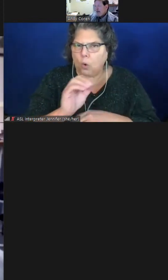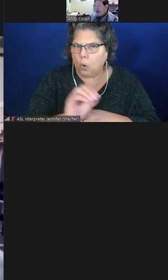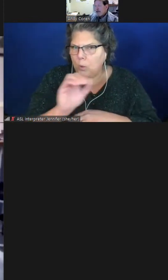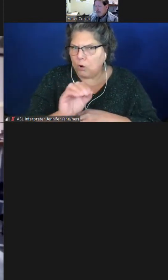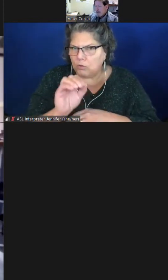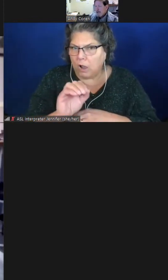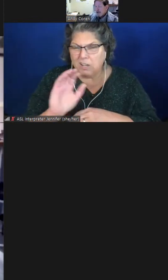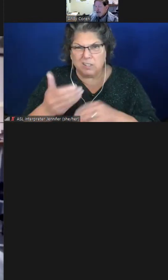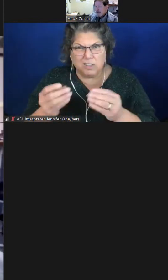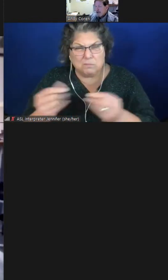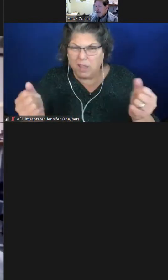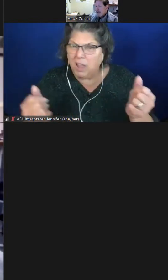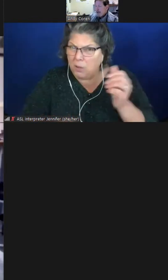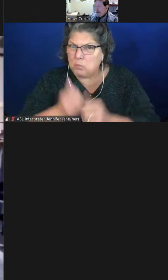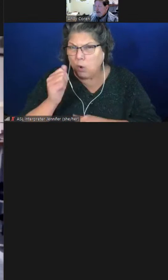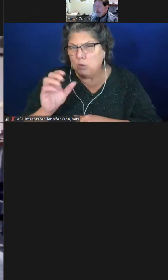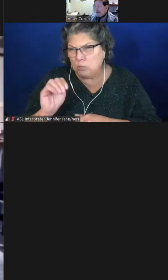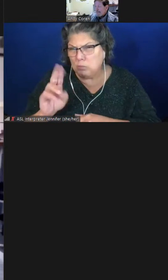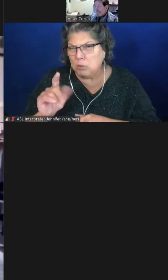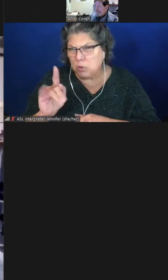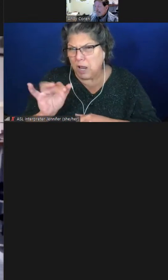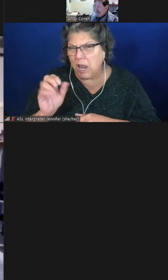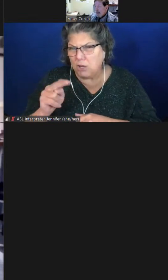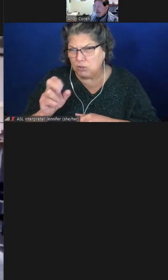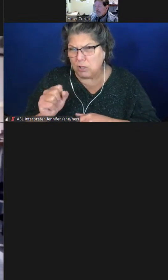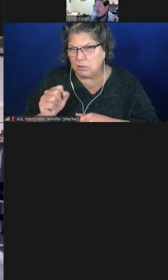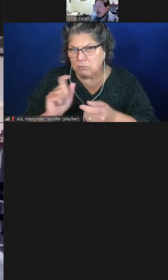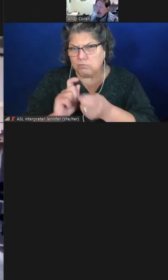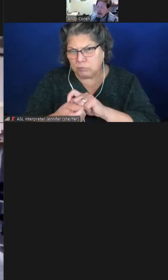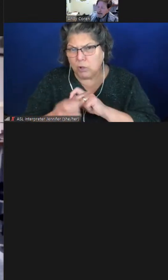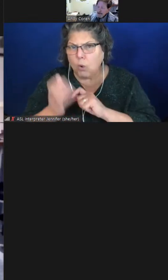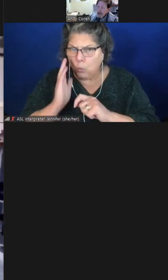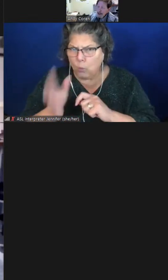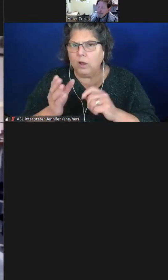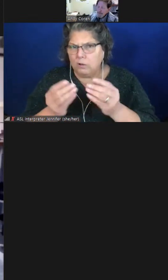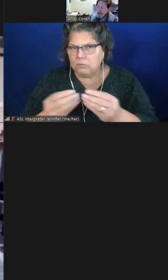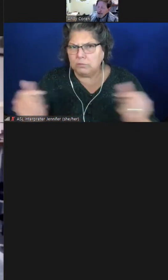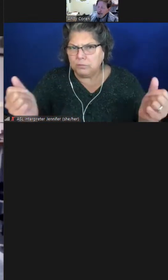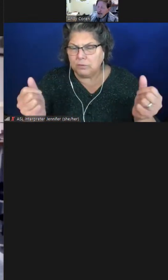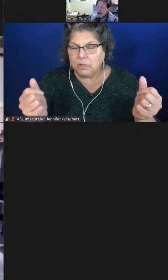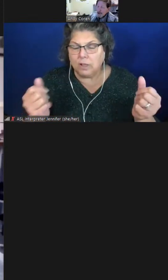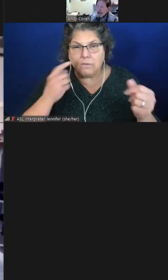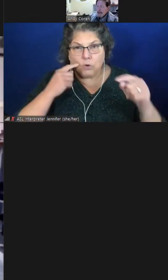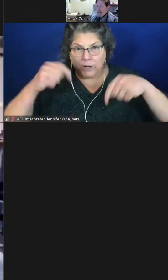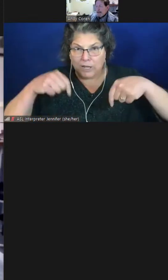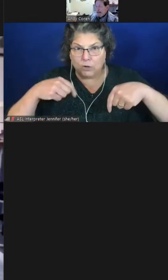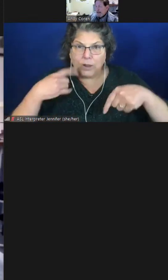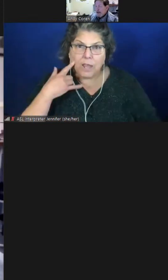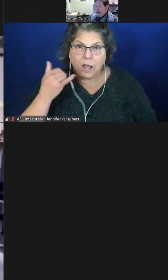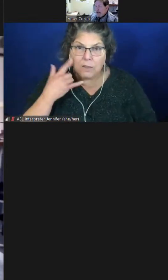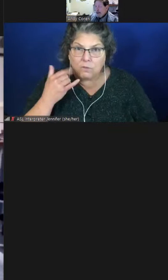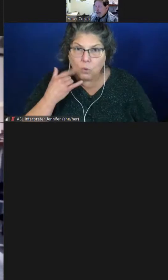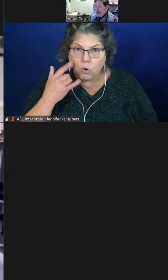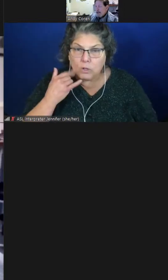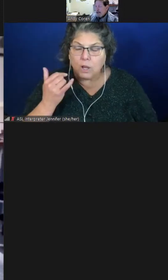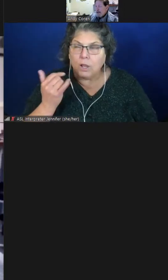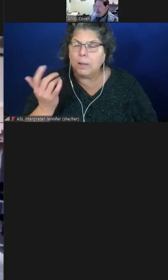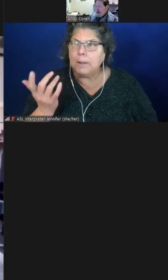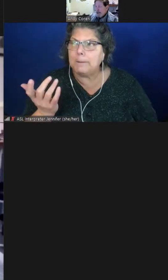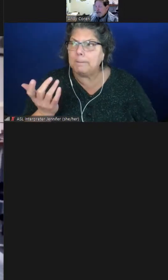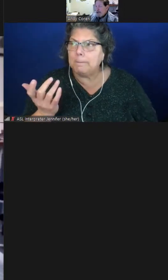is what most of the mutations do. As far as California goes, in the